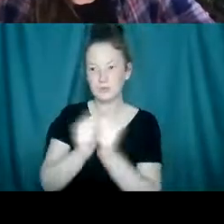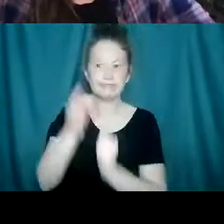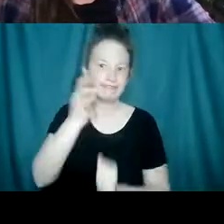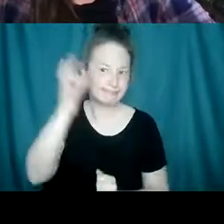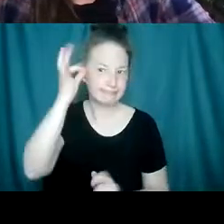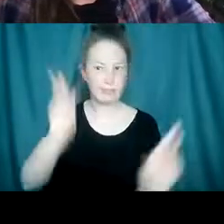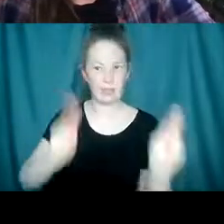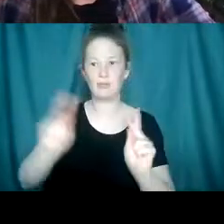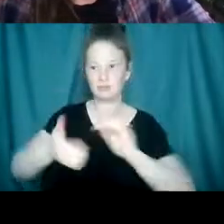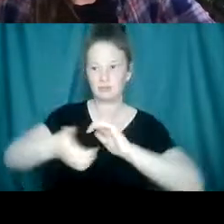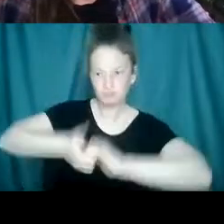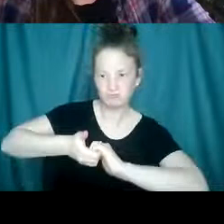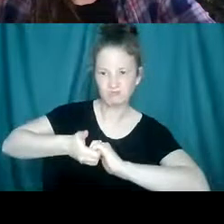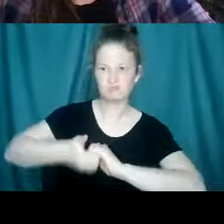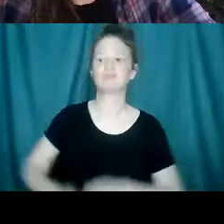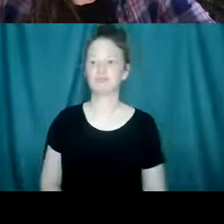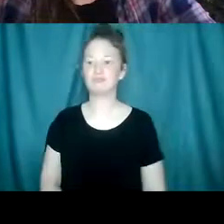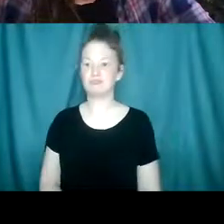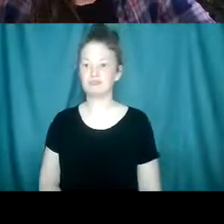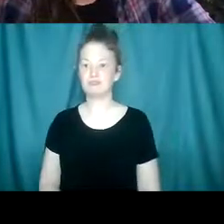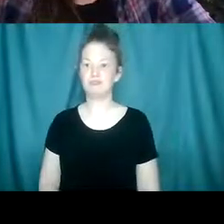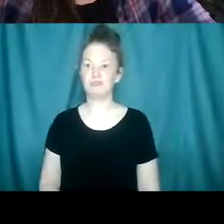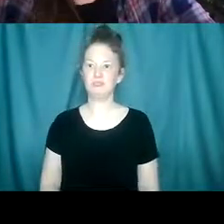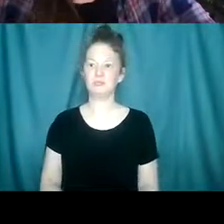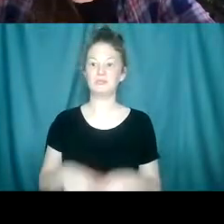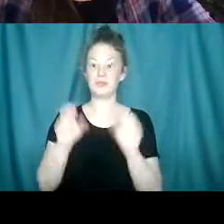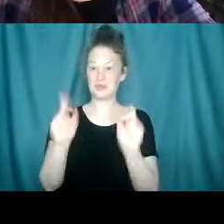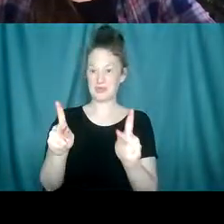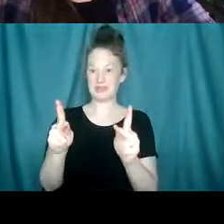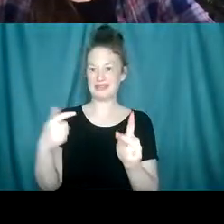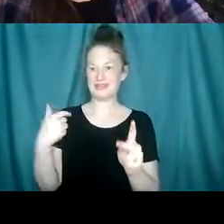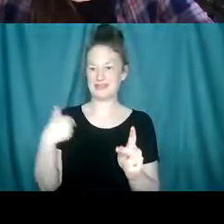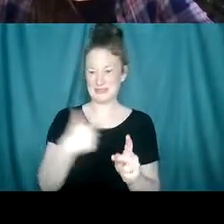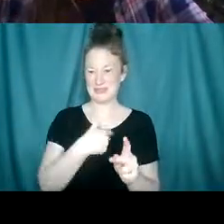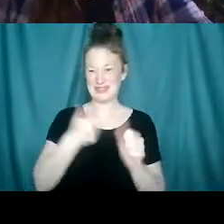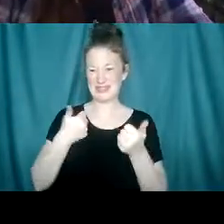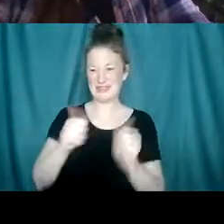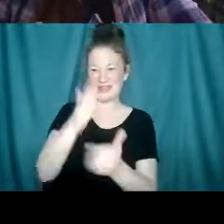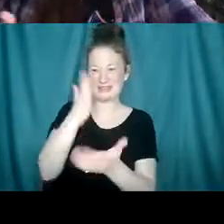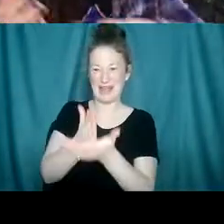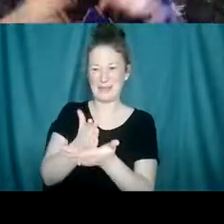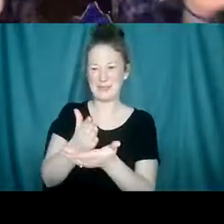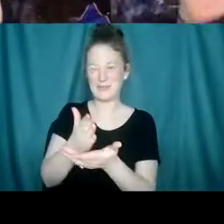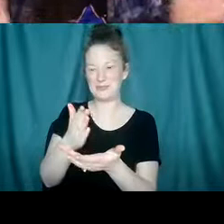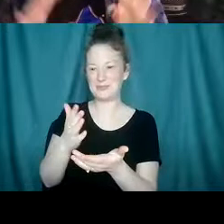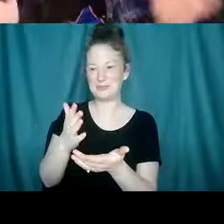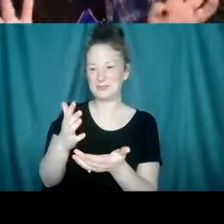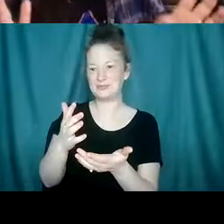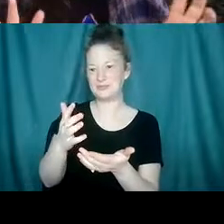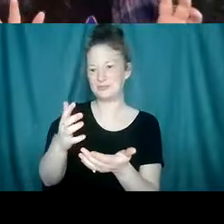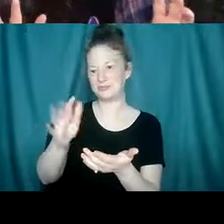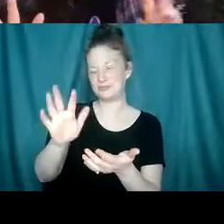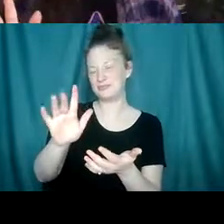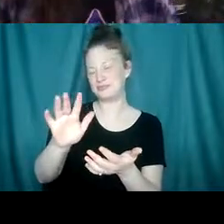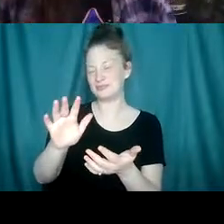All right, so we try to wrap these up right around 45 after. So we like to ask everybody the same